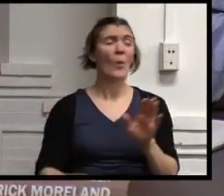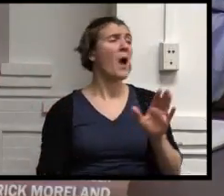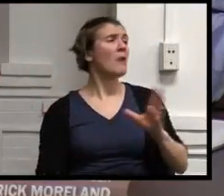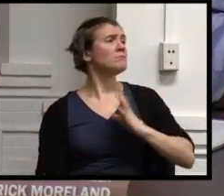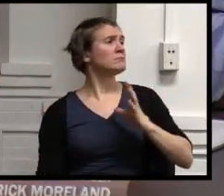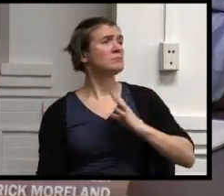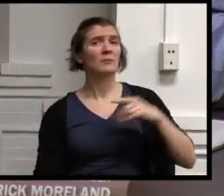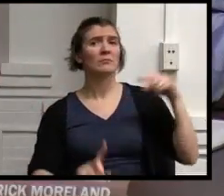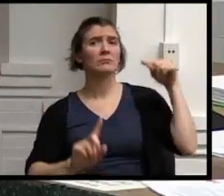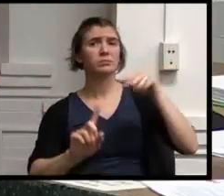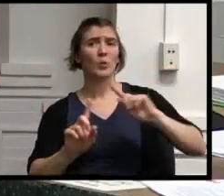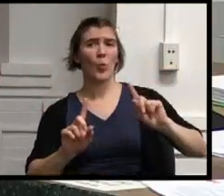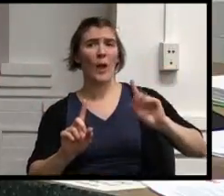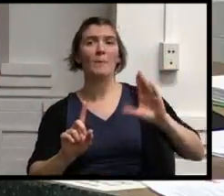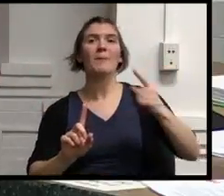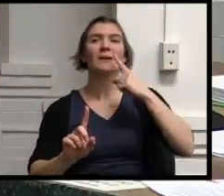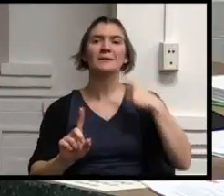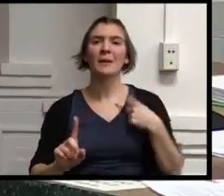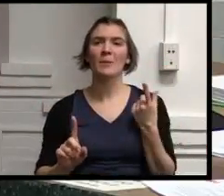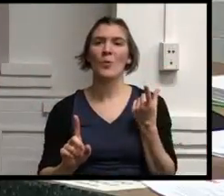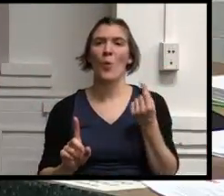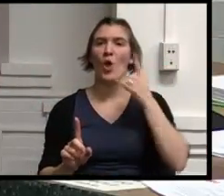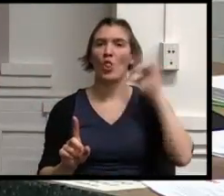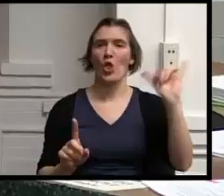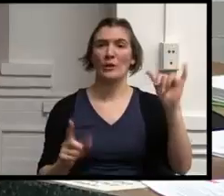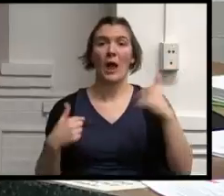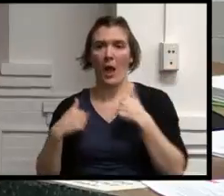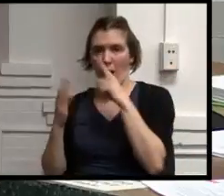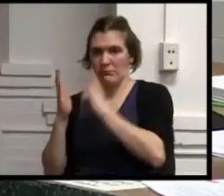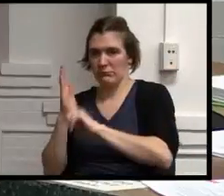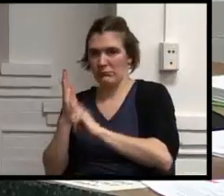to it, just how it works, and then I'll keep looking.